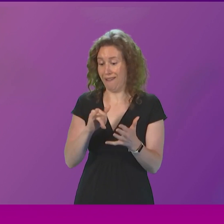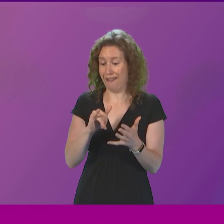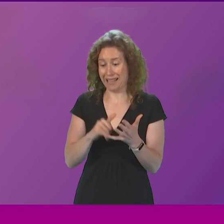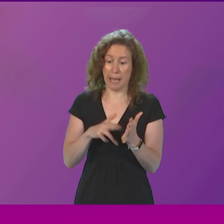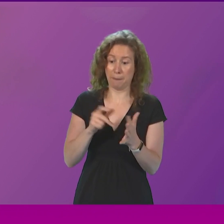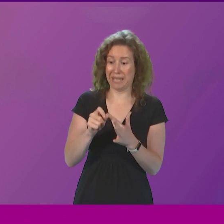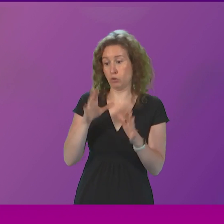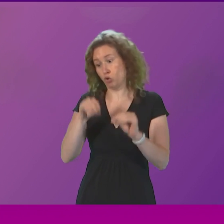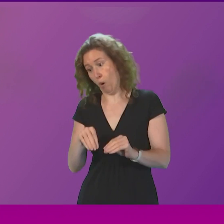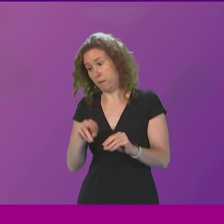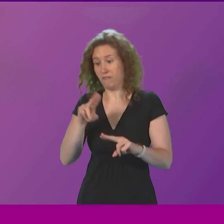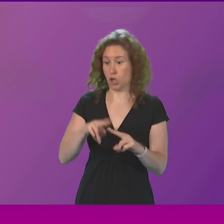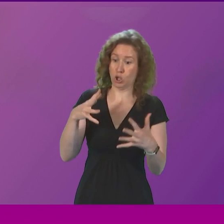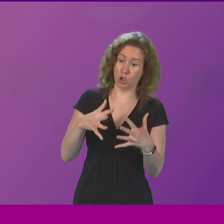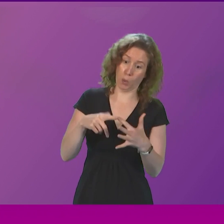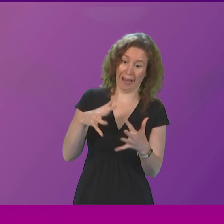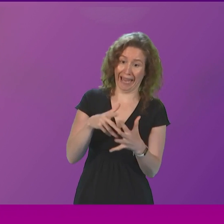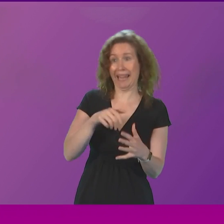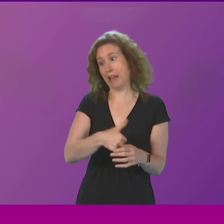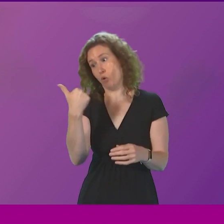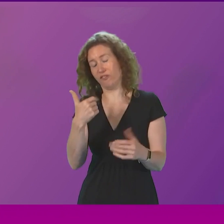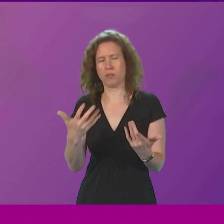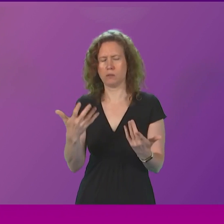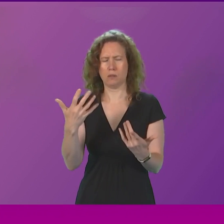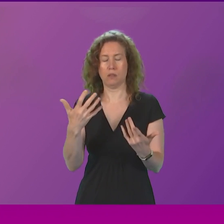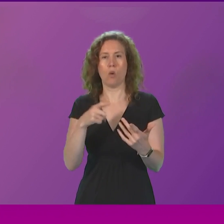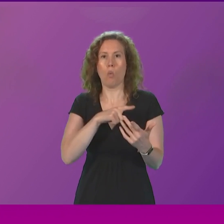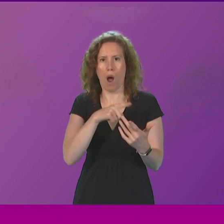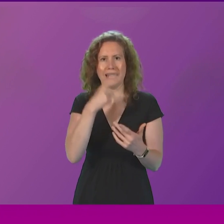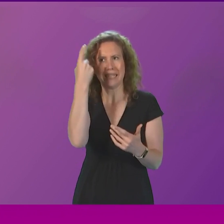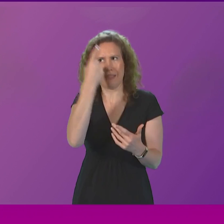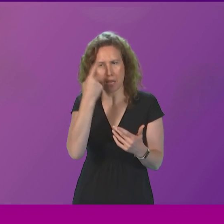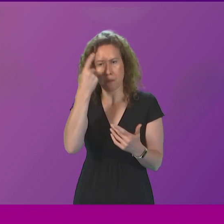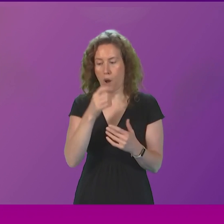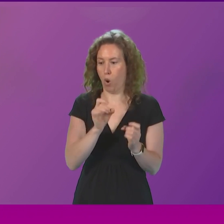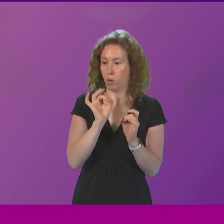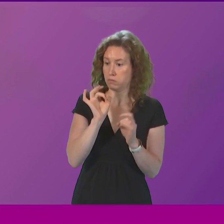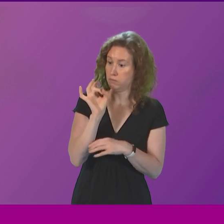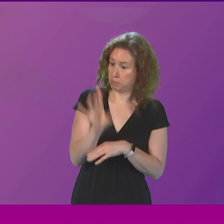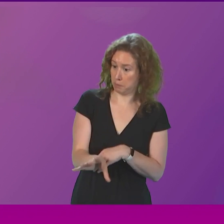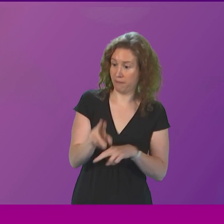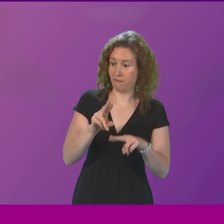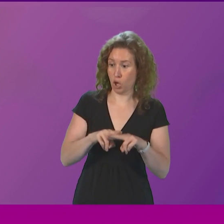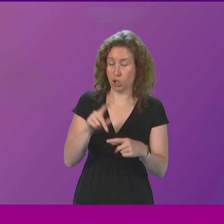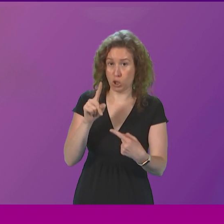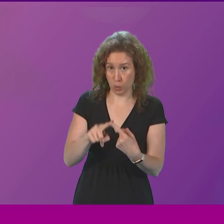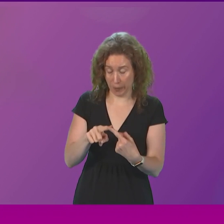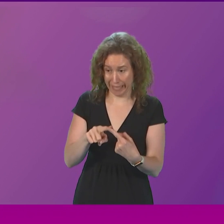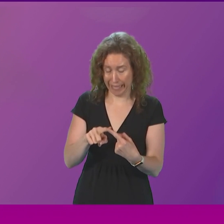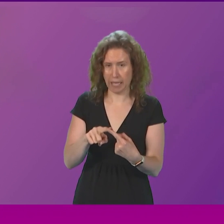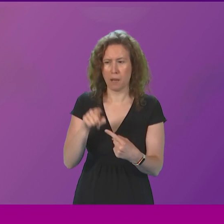Fergus Ewing is getting off. So why is he considering losing a party stalwart who is standing up for